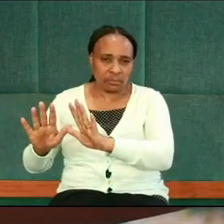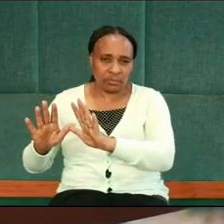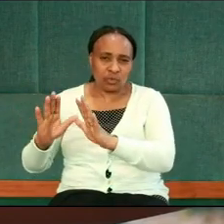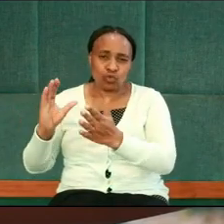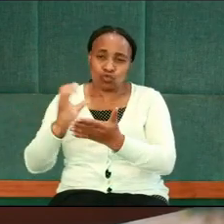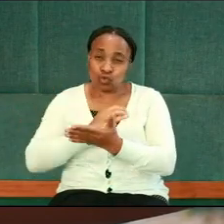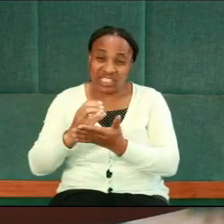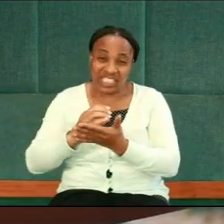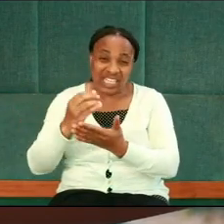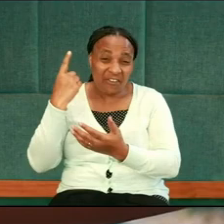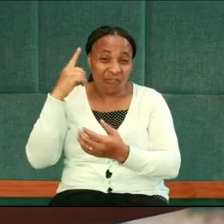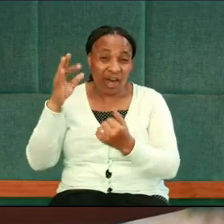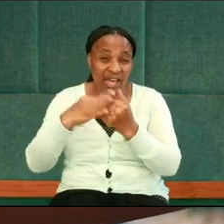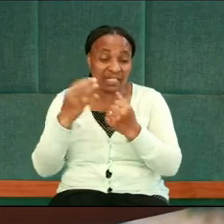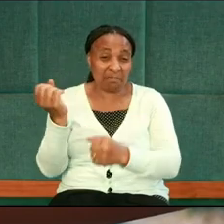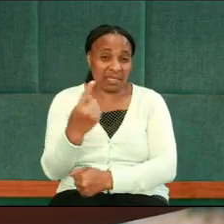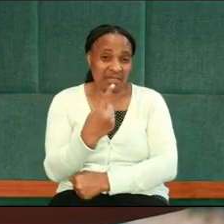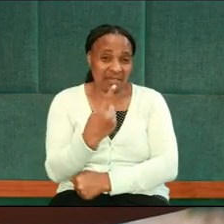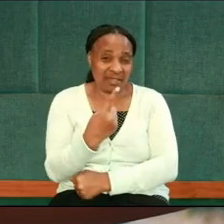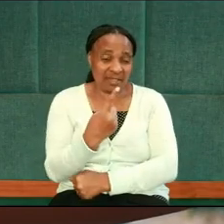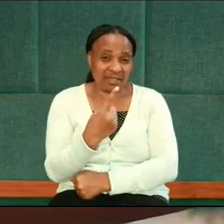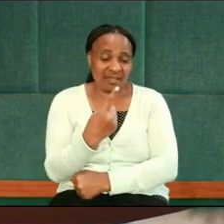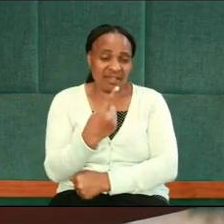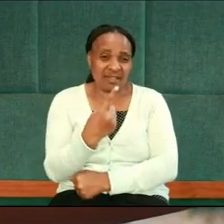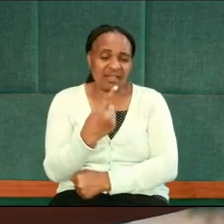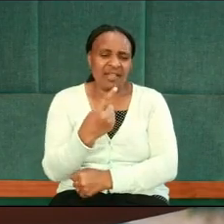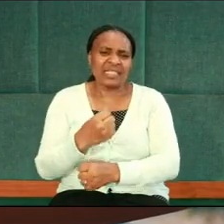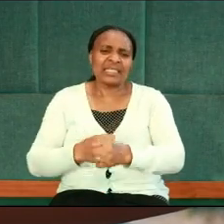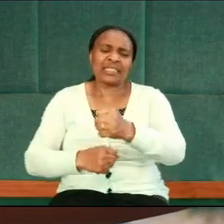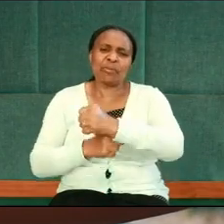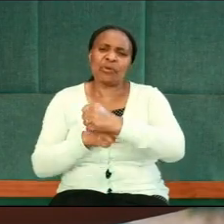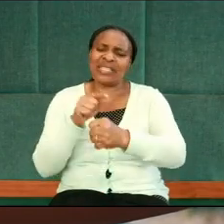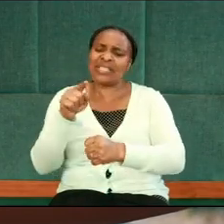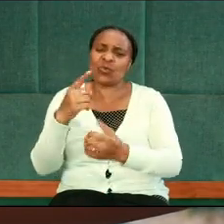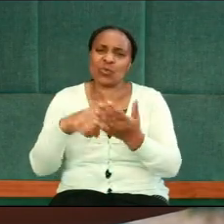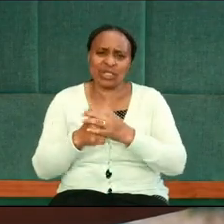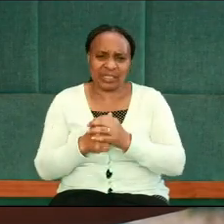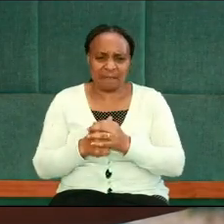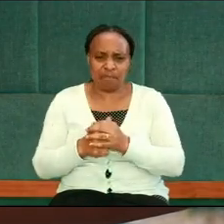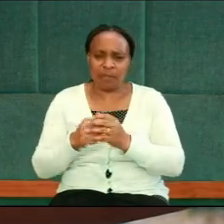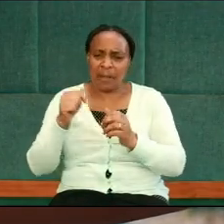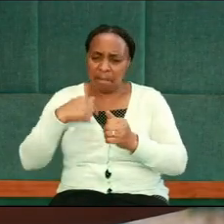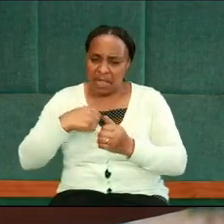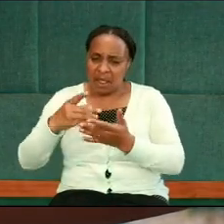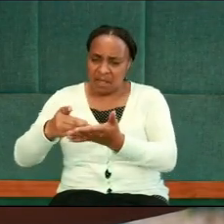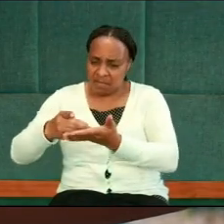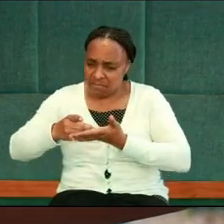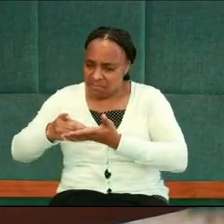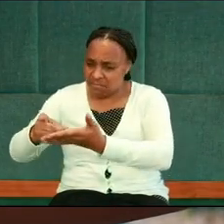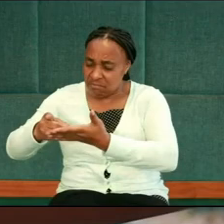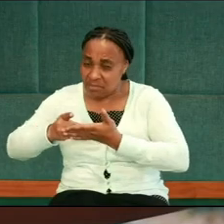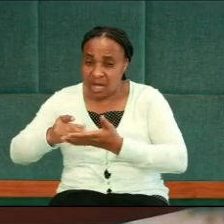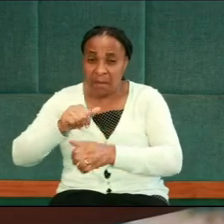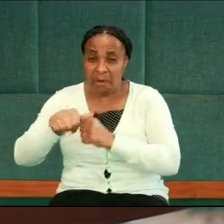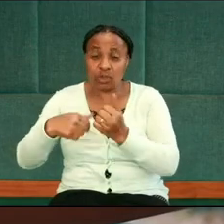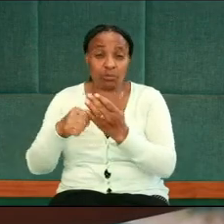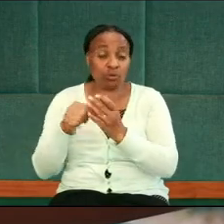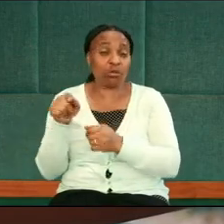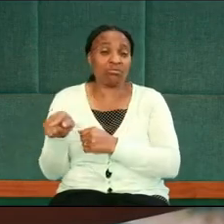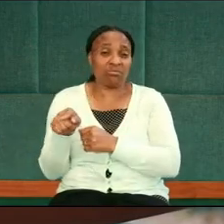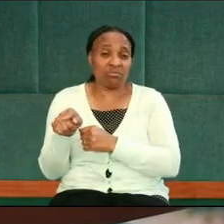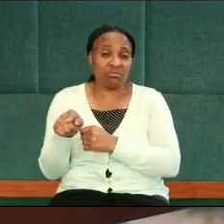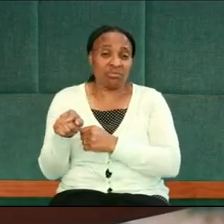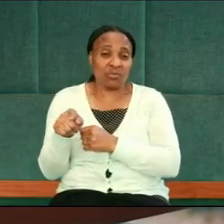for 8 months. What was supporting that is because I was addressing the underlying problem. Remember what had